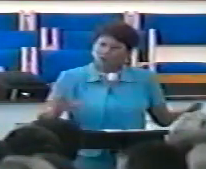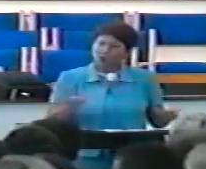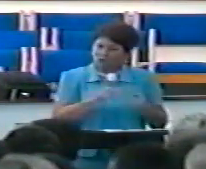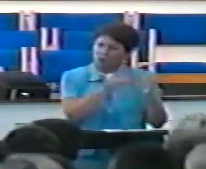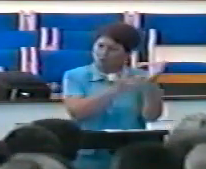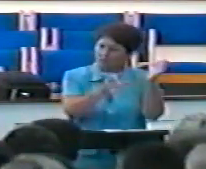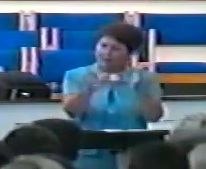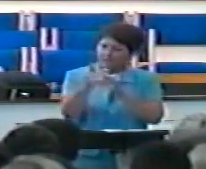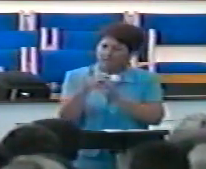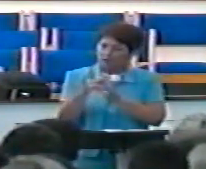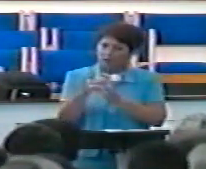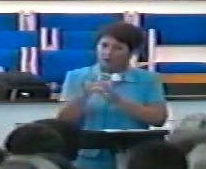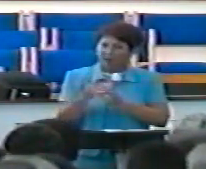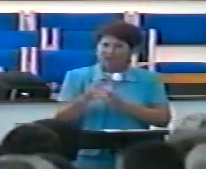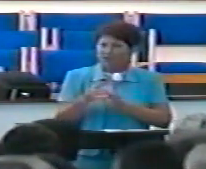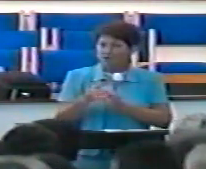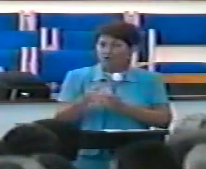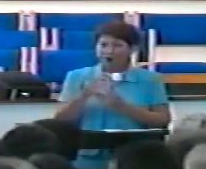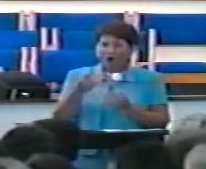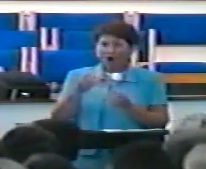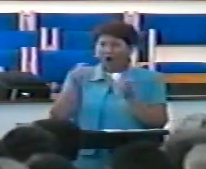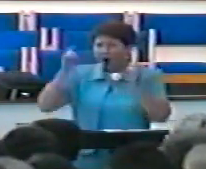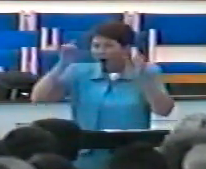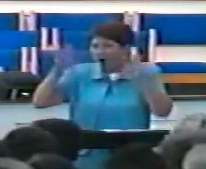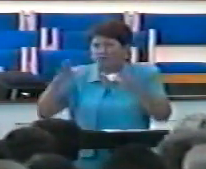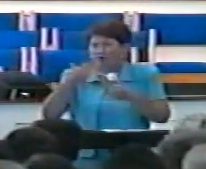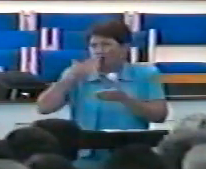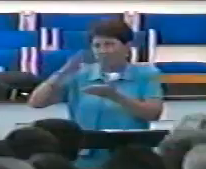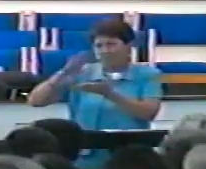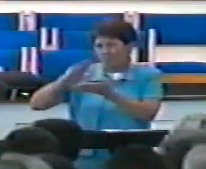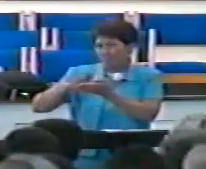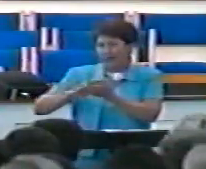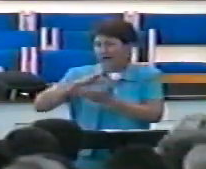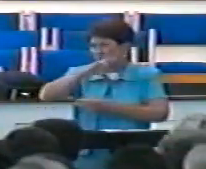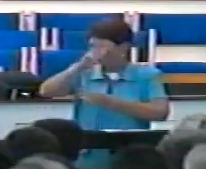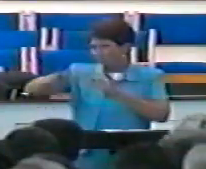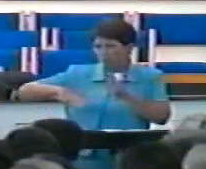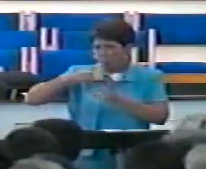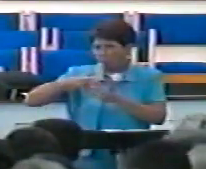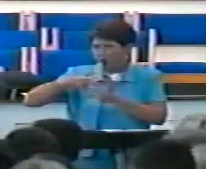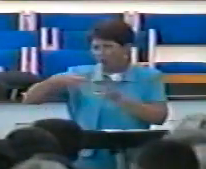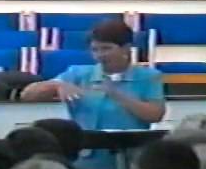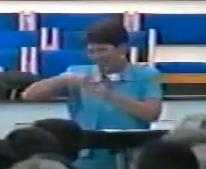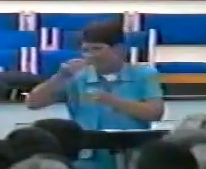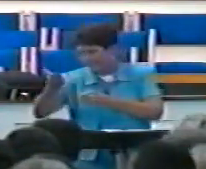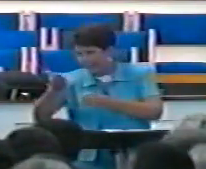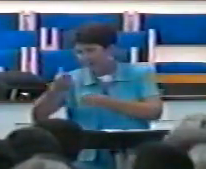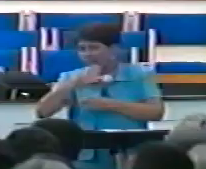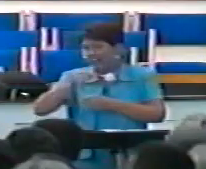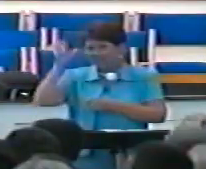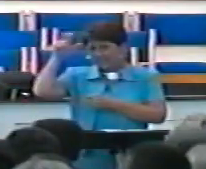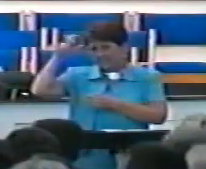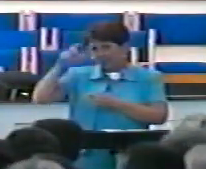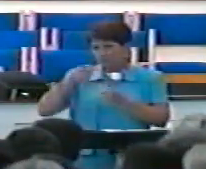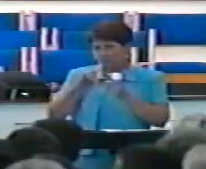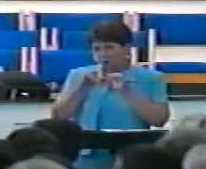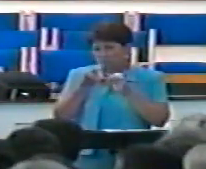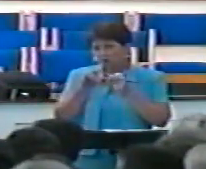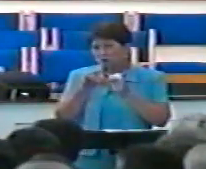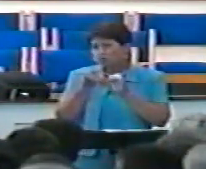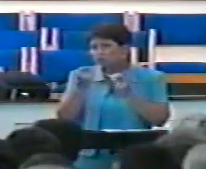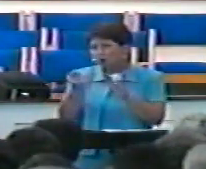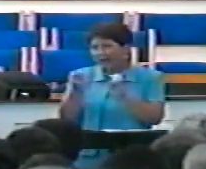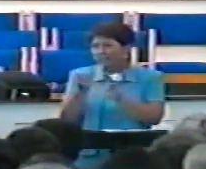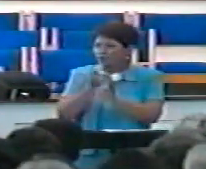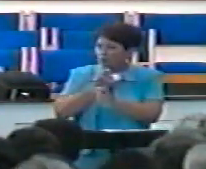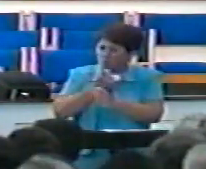old desperate world out there. The devil is trying to wreck and to ruin their lives, and the Lord is standing there and he's saying to each and to all of